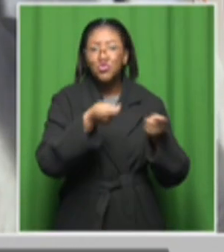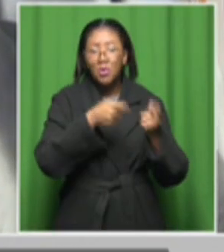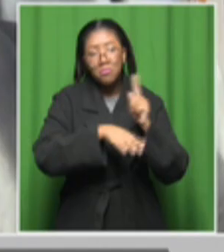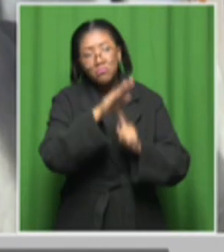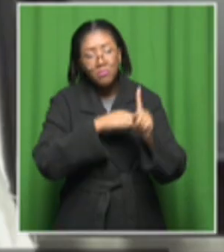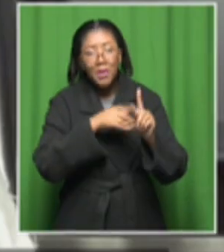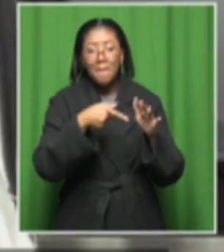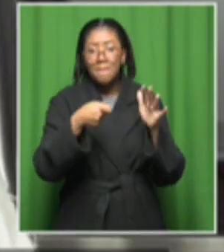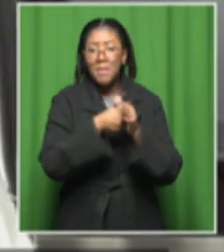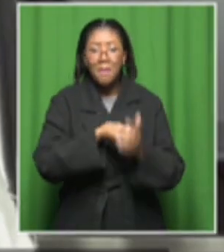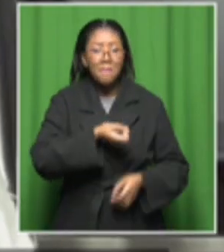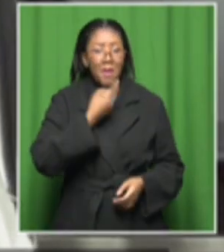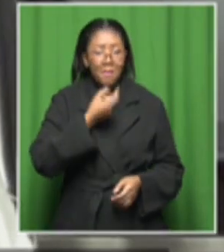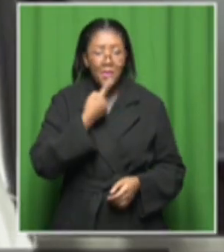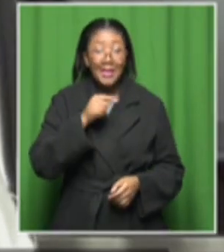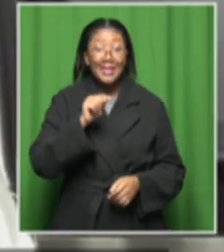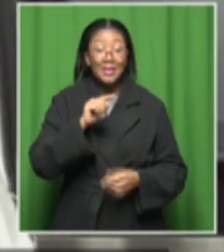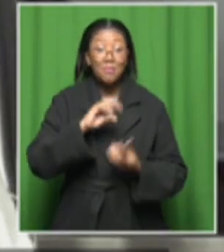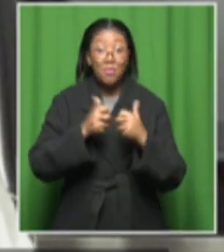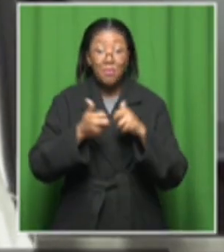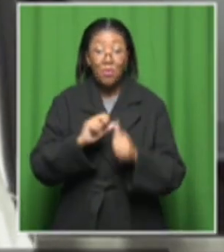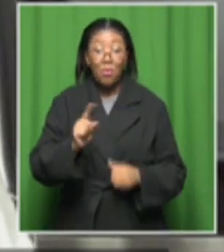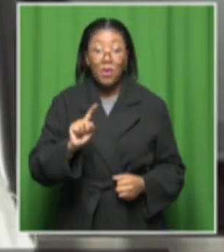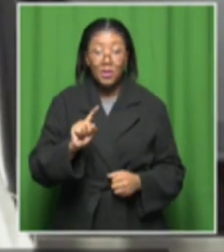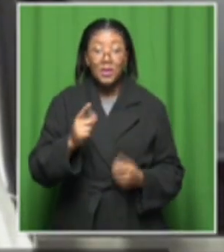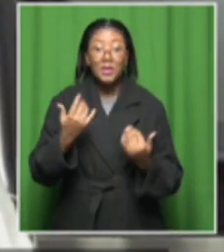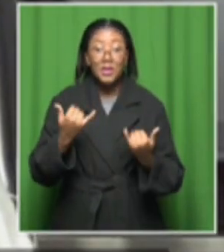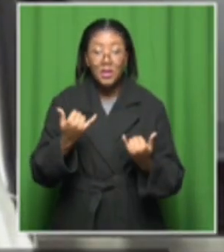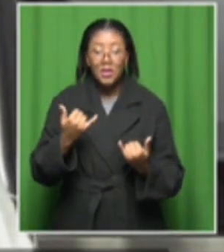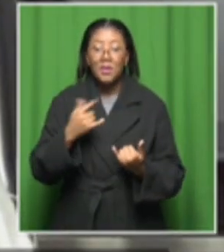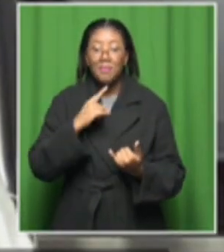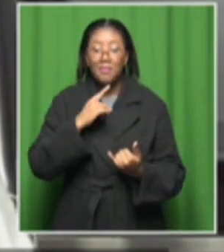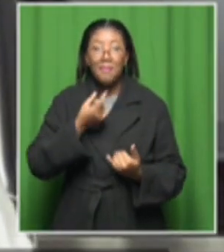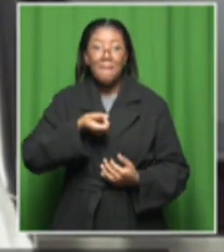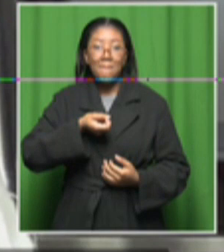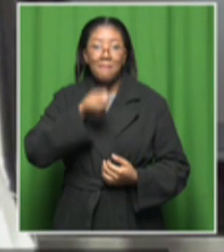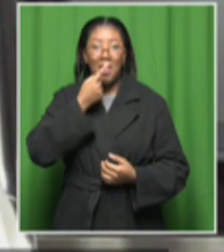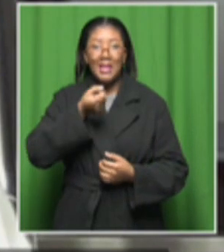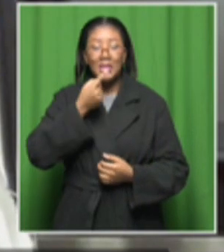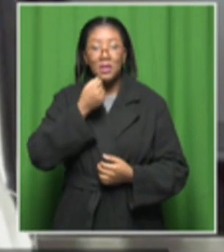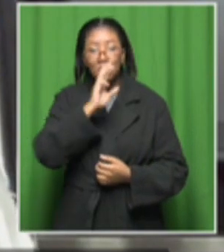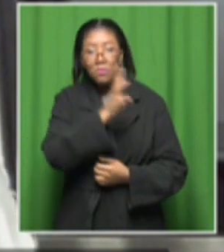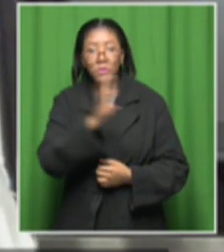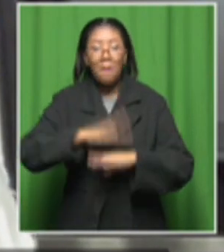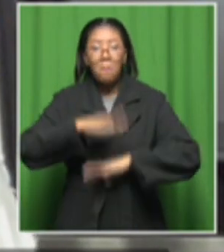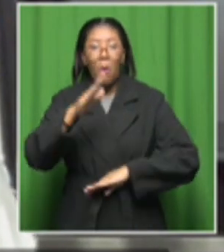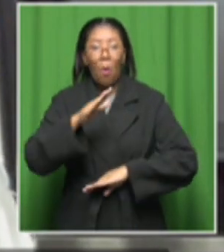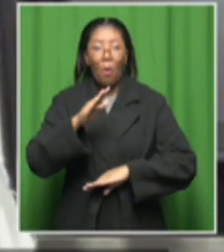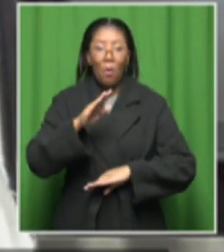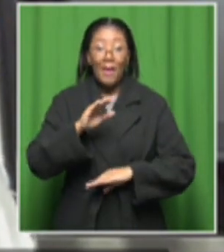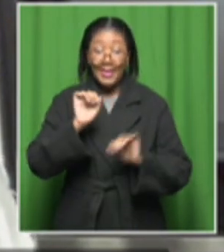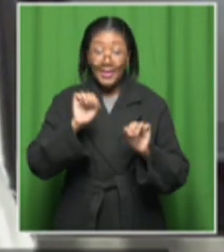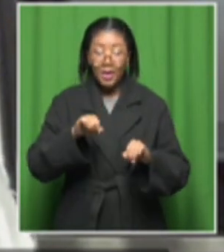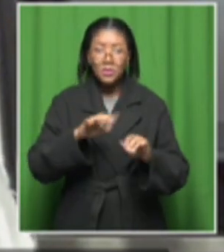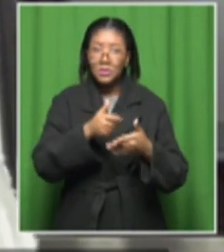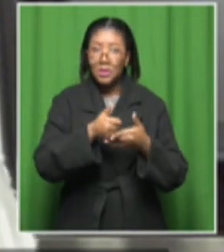that is there is what a condition called medication overuse headache. So the medication which is supposed to help you with the